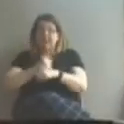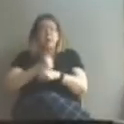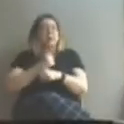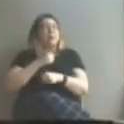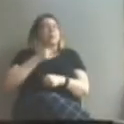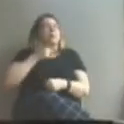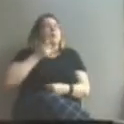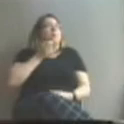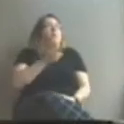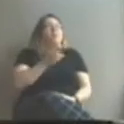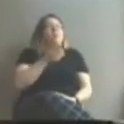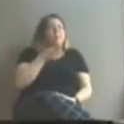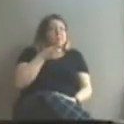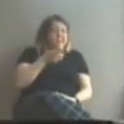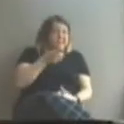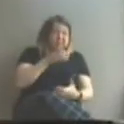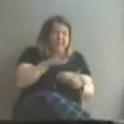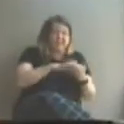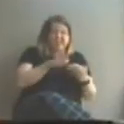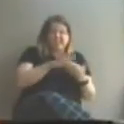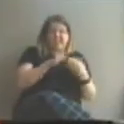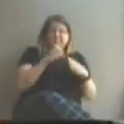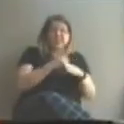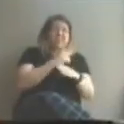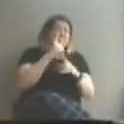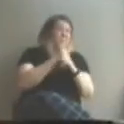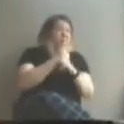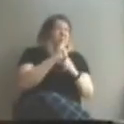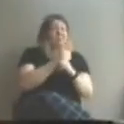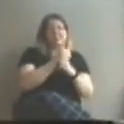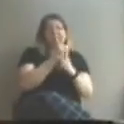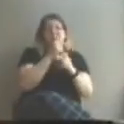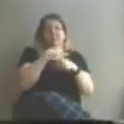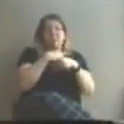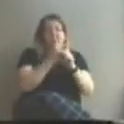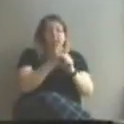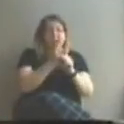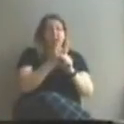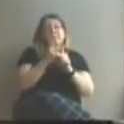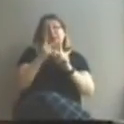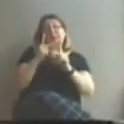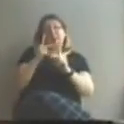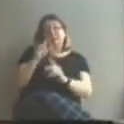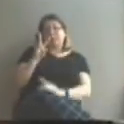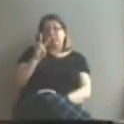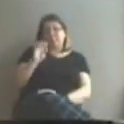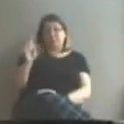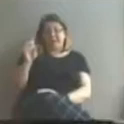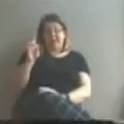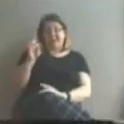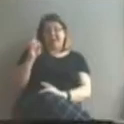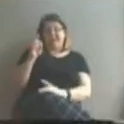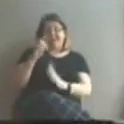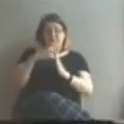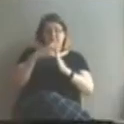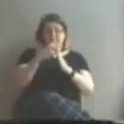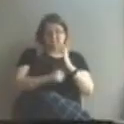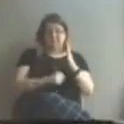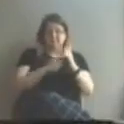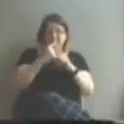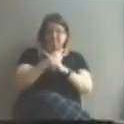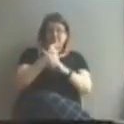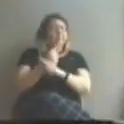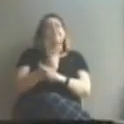they cleaned using the proper products, have they stripped the wax in the correct way. I just wanted to know it